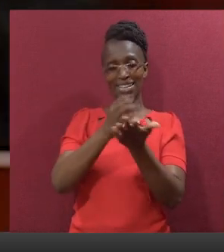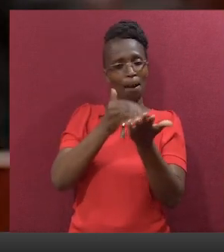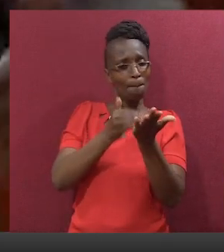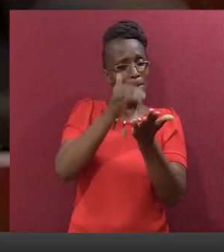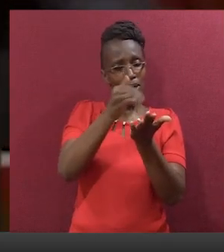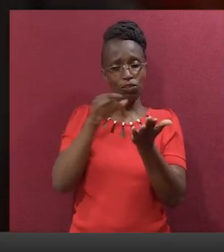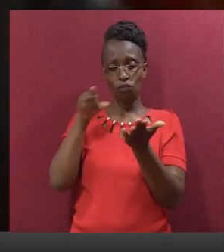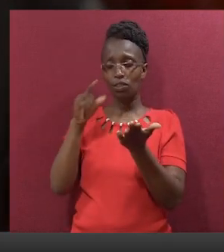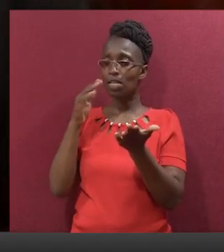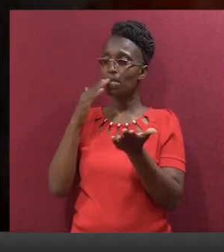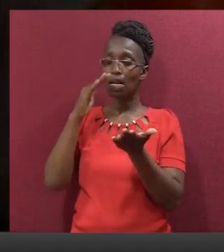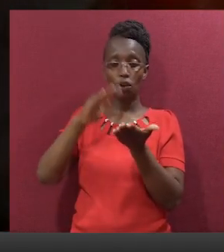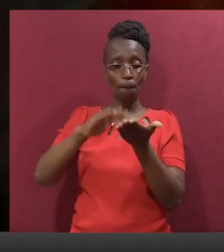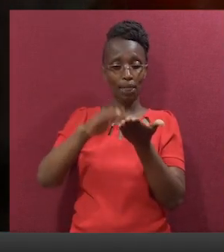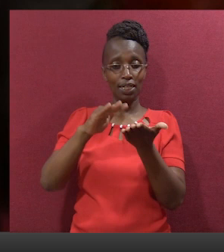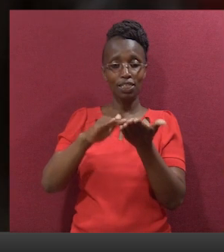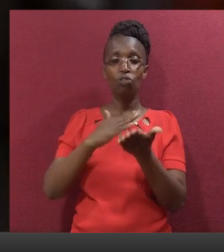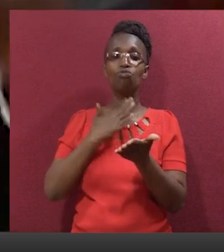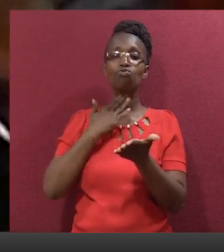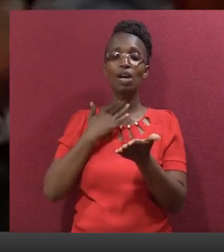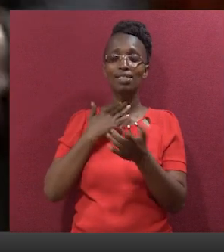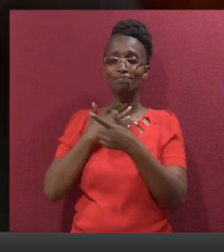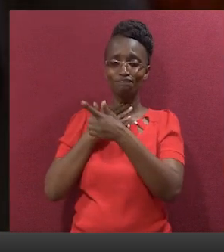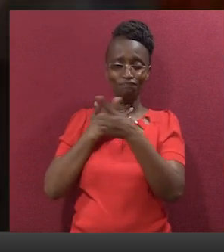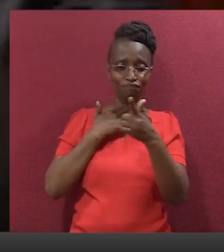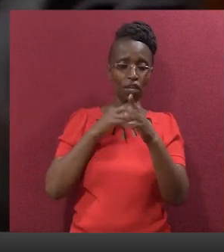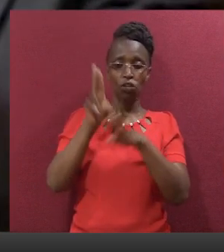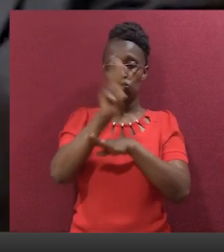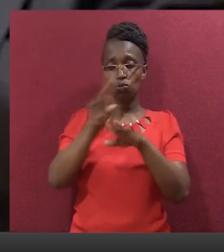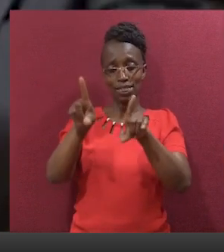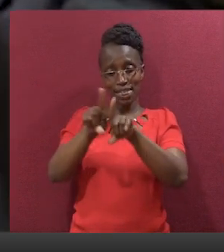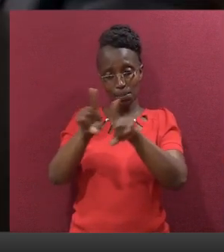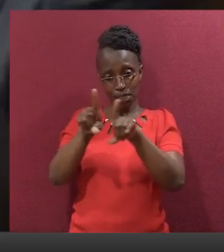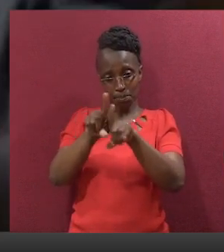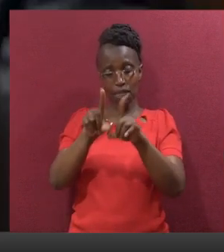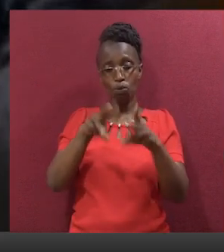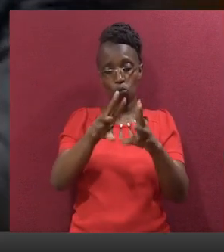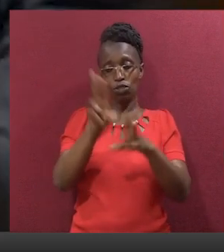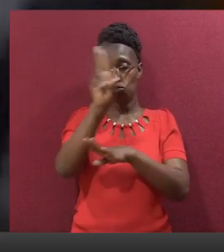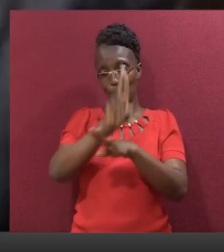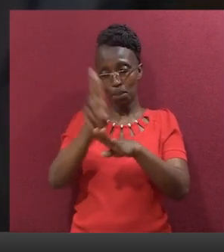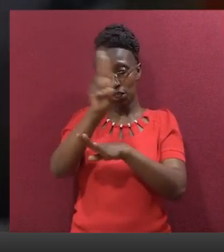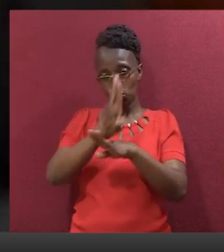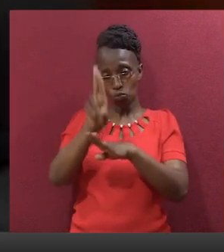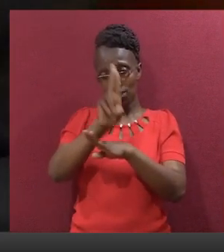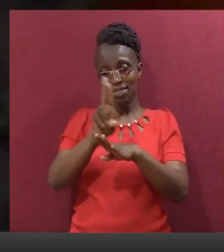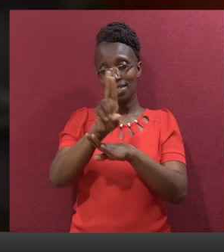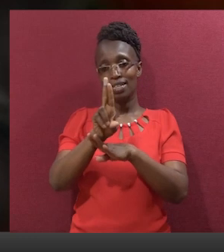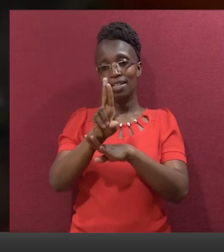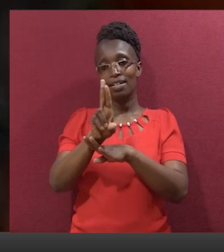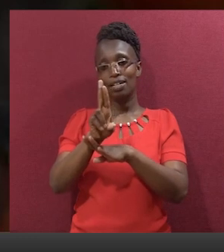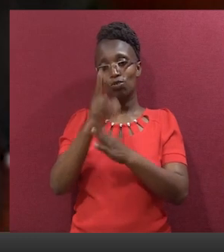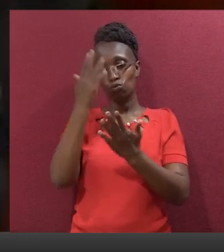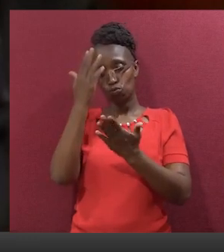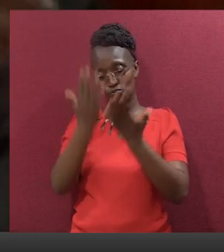support part of your recommendations, we want you to use the similar parameters you used on Honorable Aisha